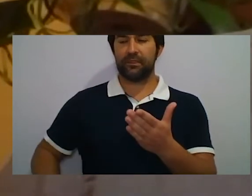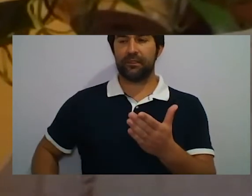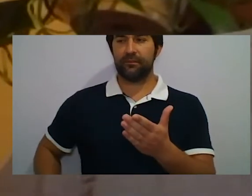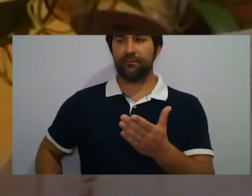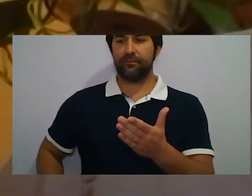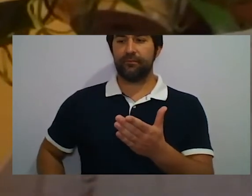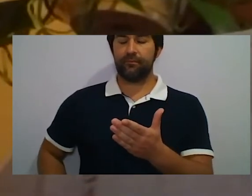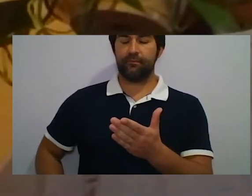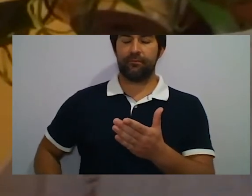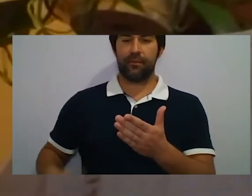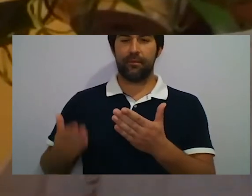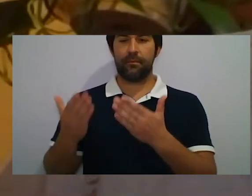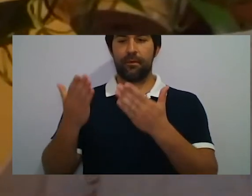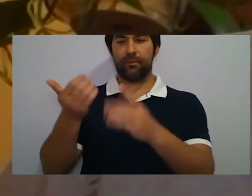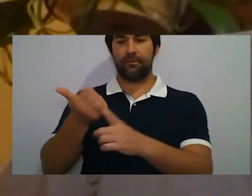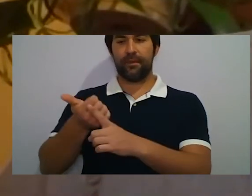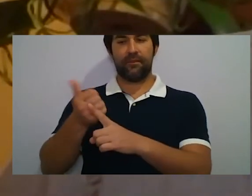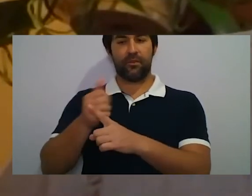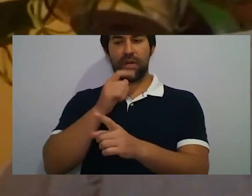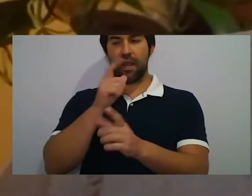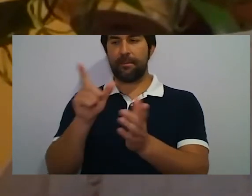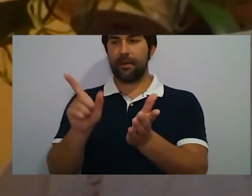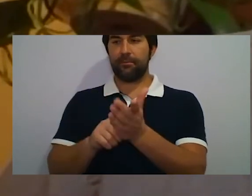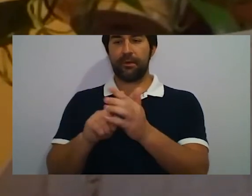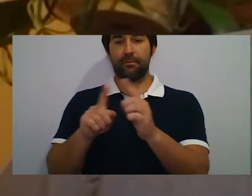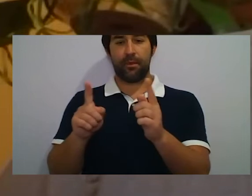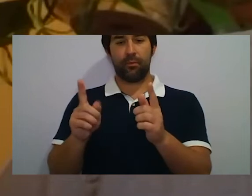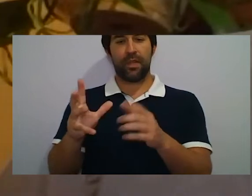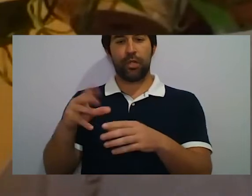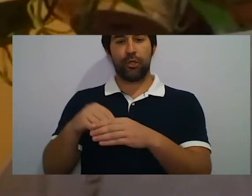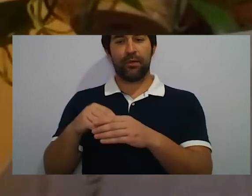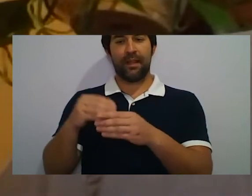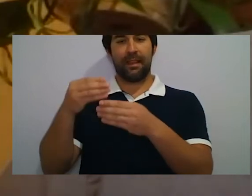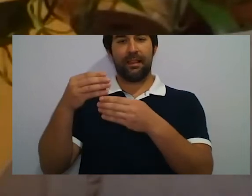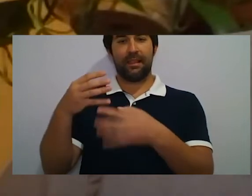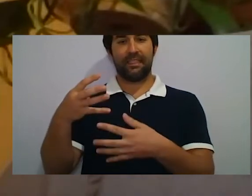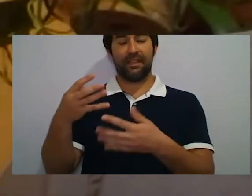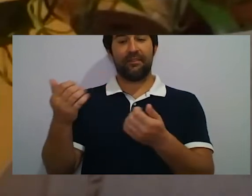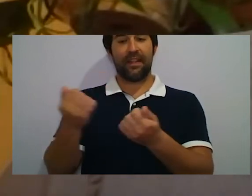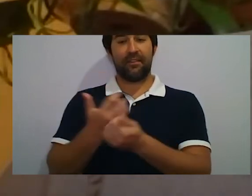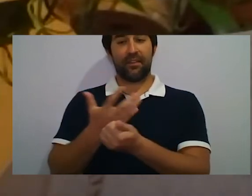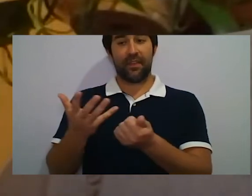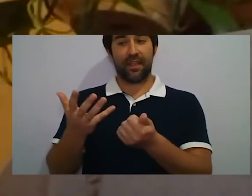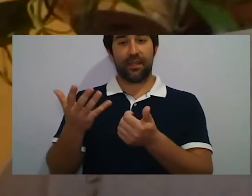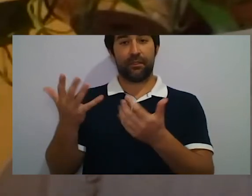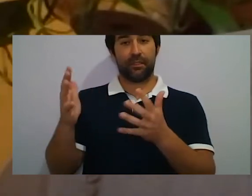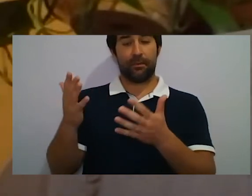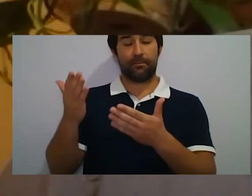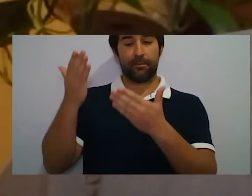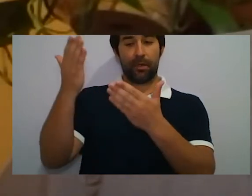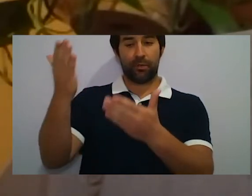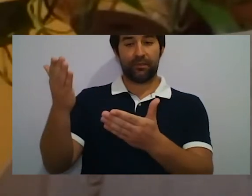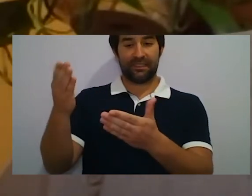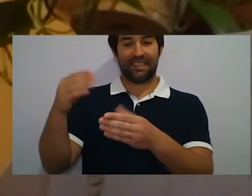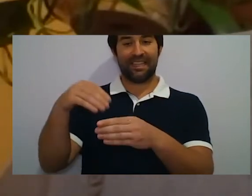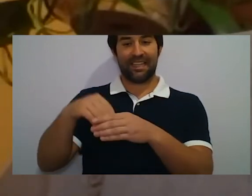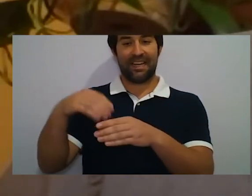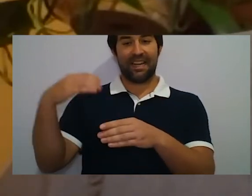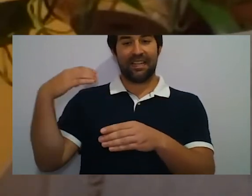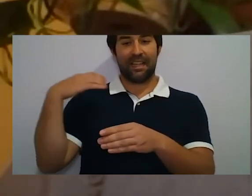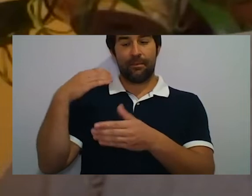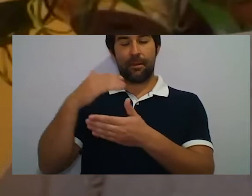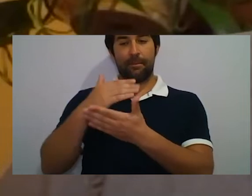about $100,000 to slightly over $1 million for the STEPS projects that we've done now. Some of